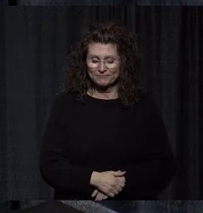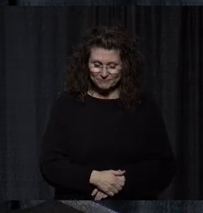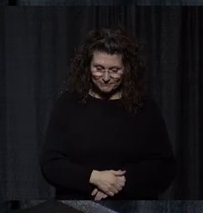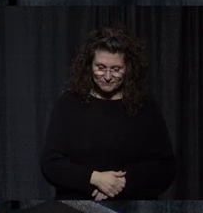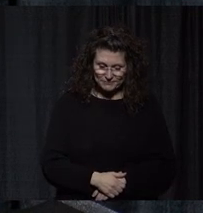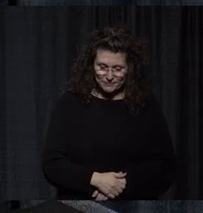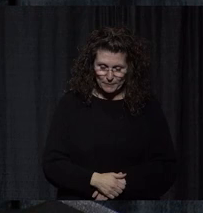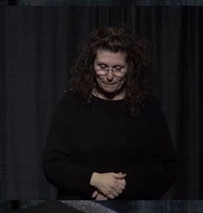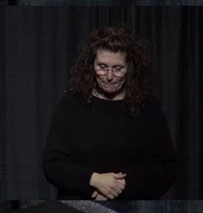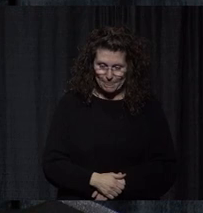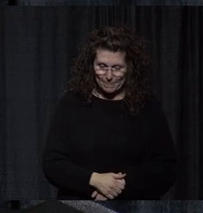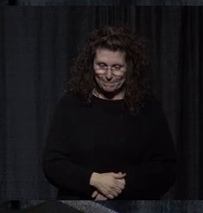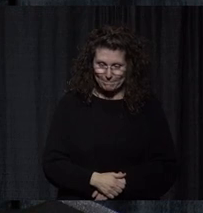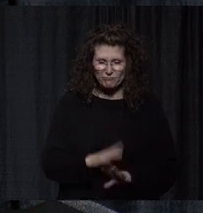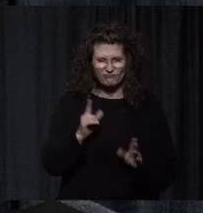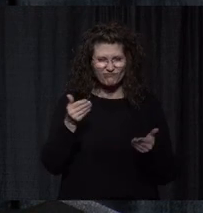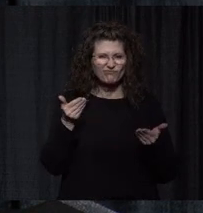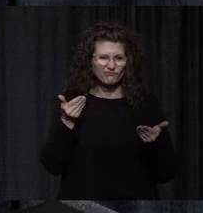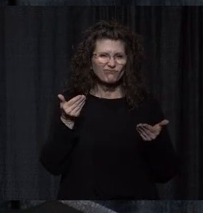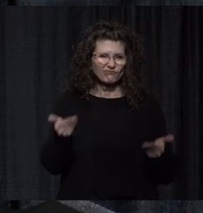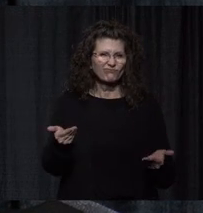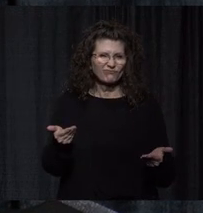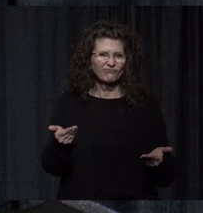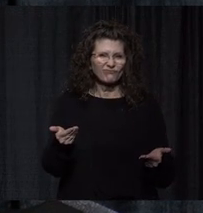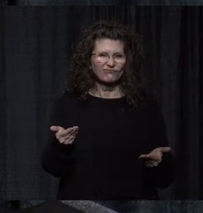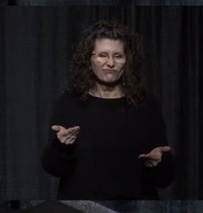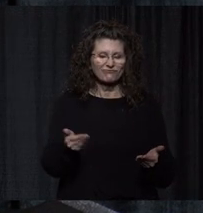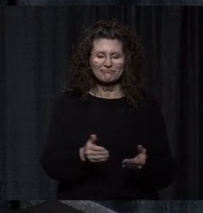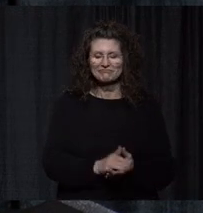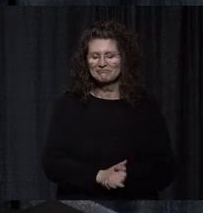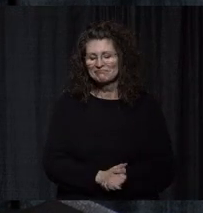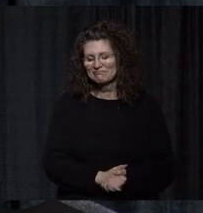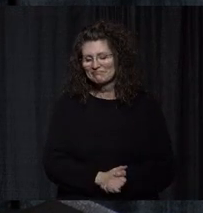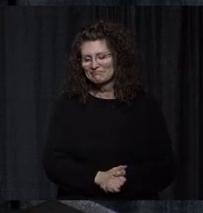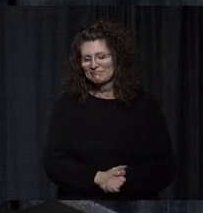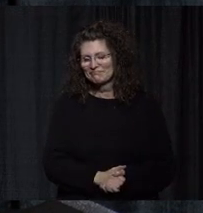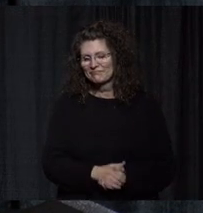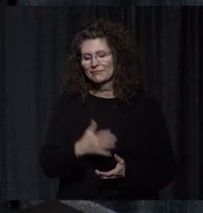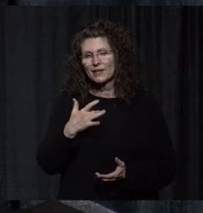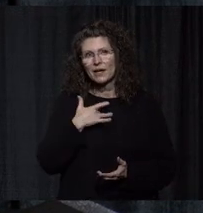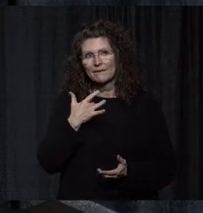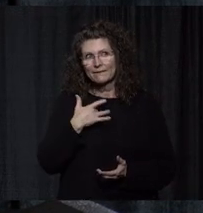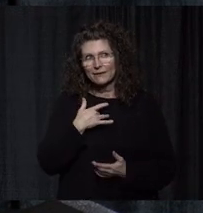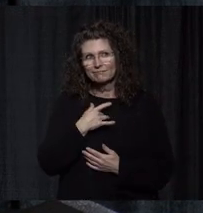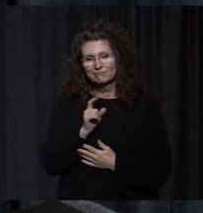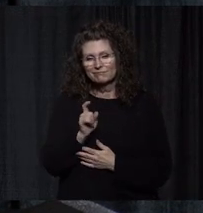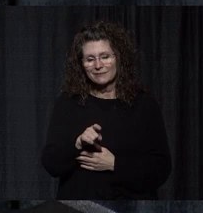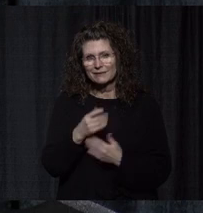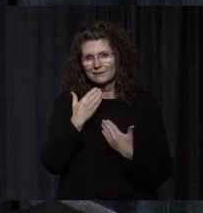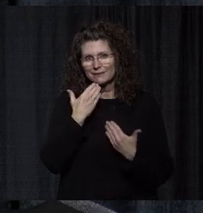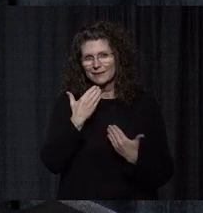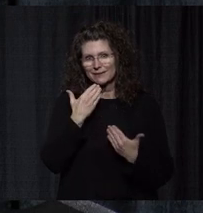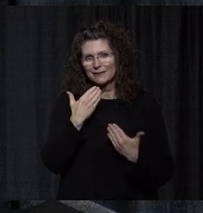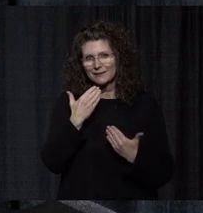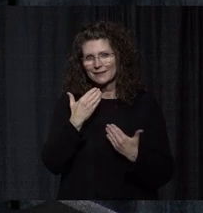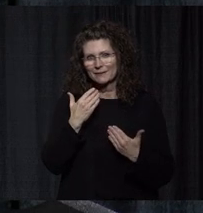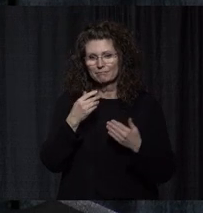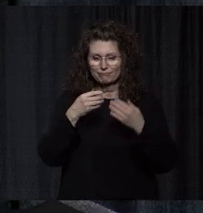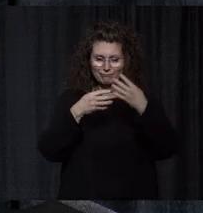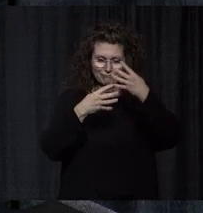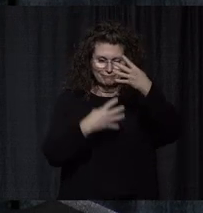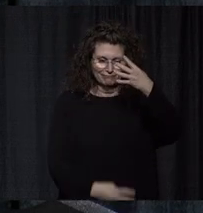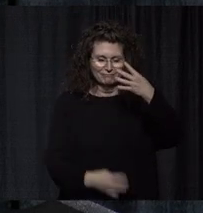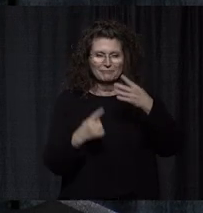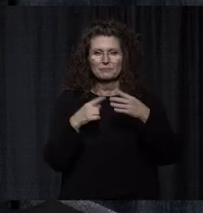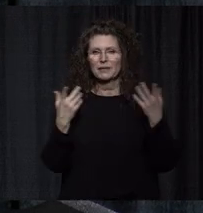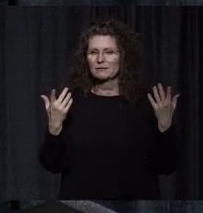So without further ado, I'm gonna get into my comments. I feel like I have to thank so many people, but I'm gonna just do a general thank you.